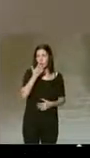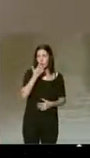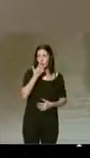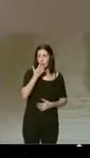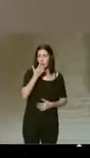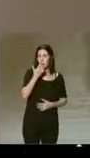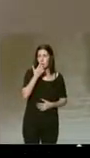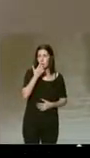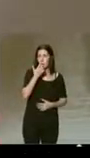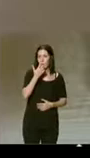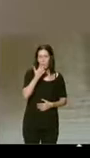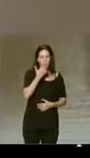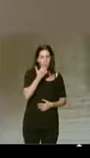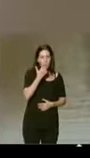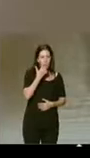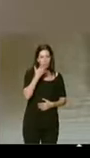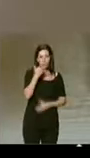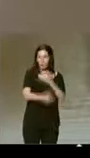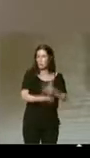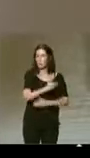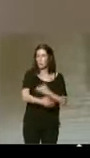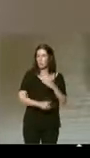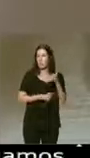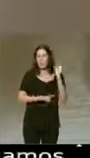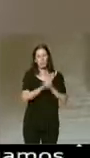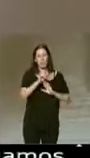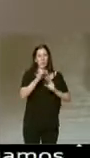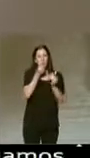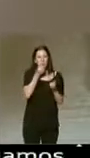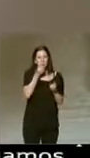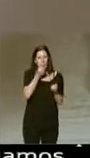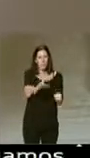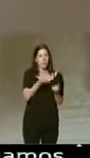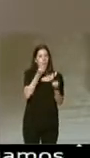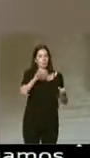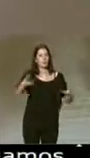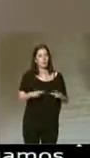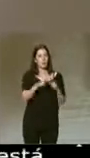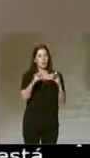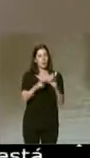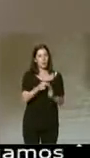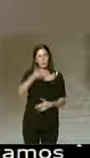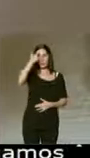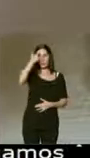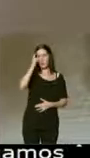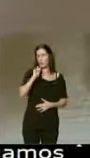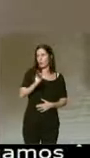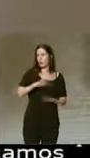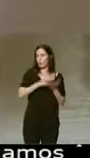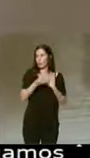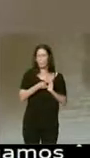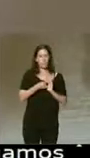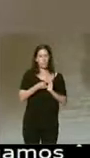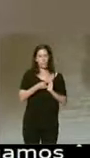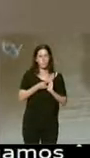a larger or lesser effort. When we want to further develop information society, we shouldn't just